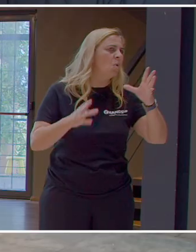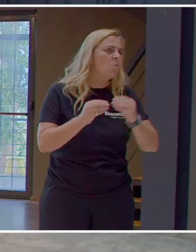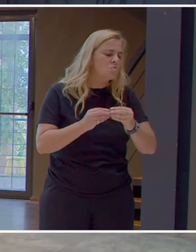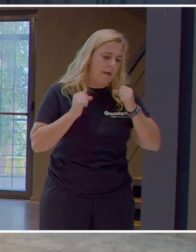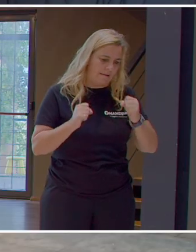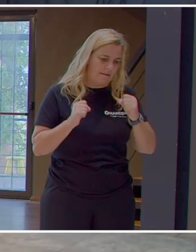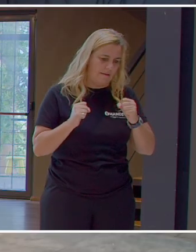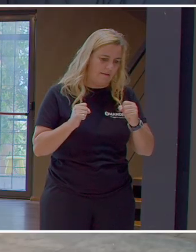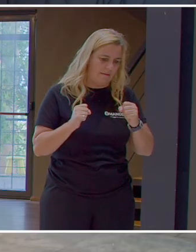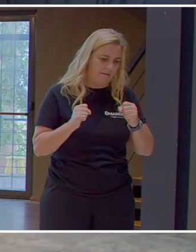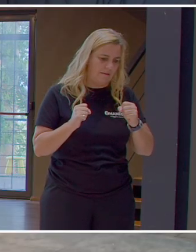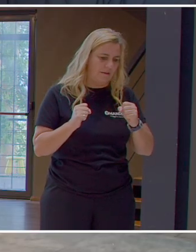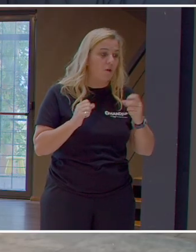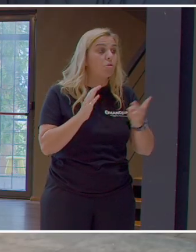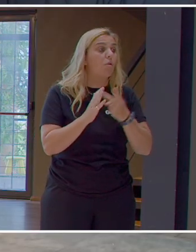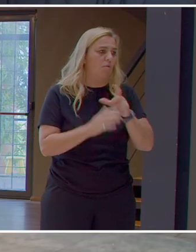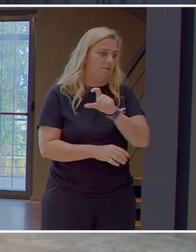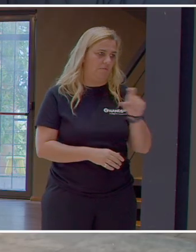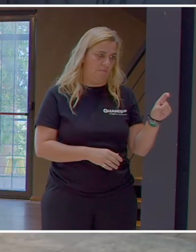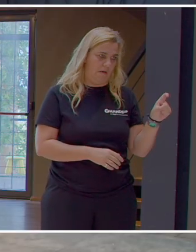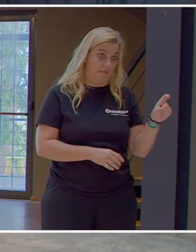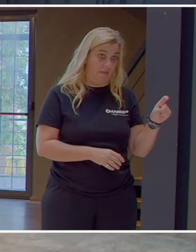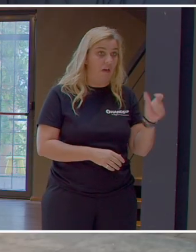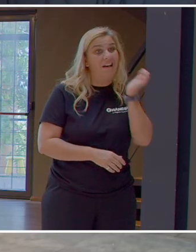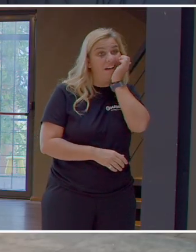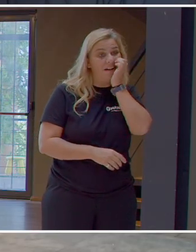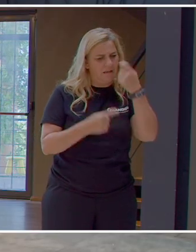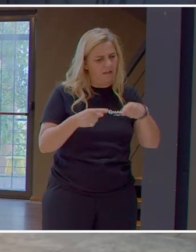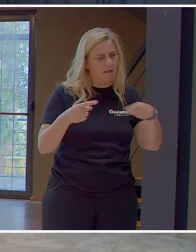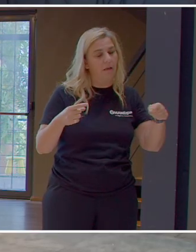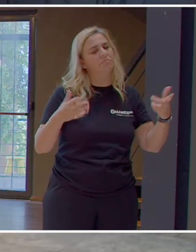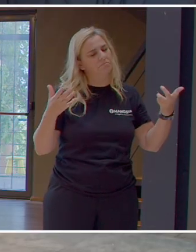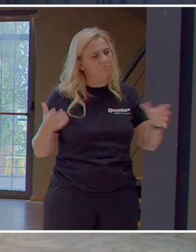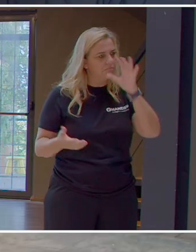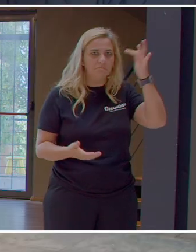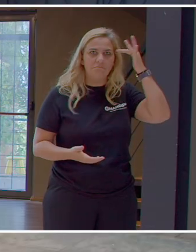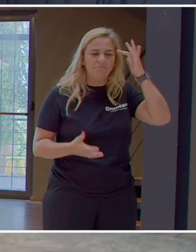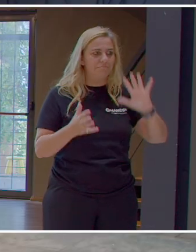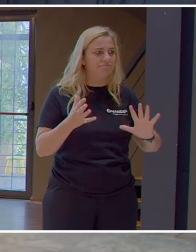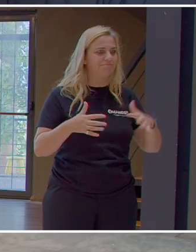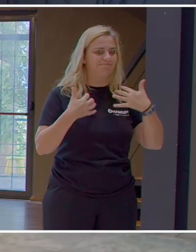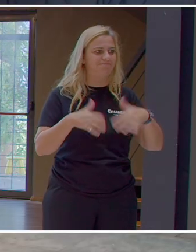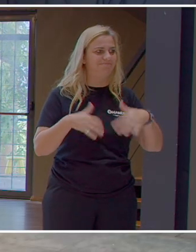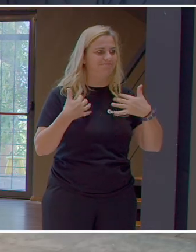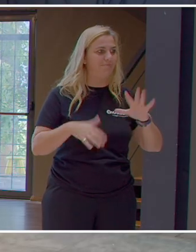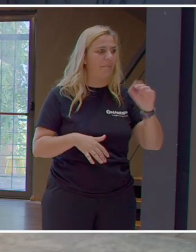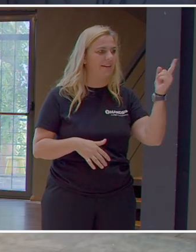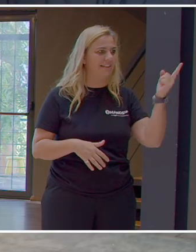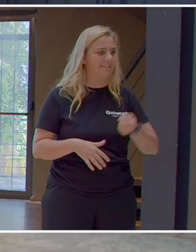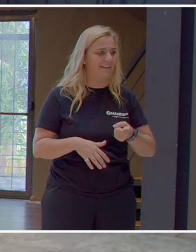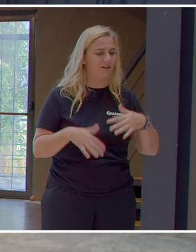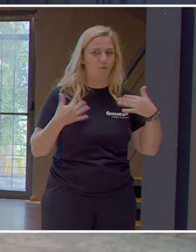eat nuts twice a week, you halven your mortality risk at 50. So